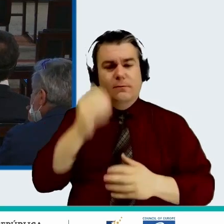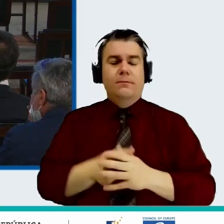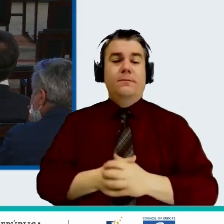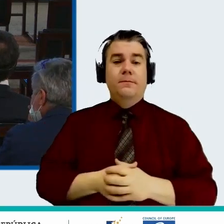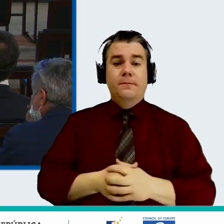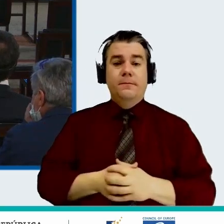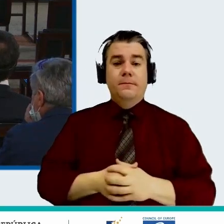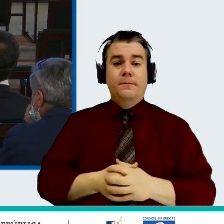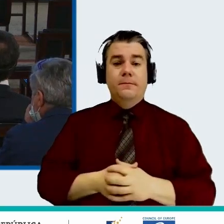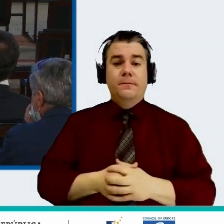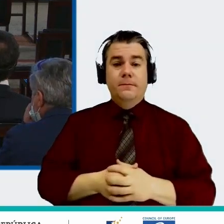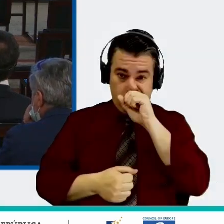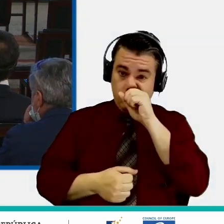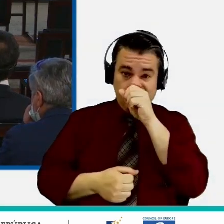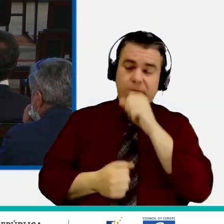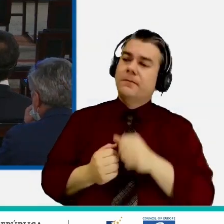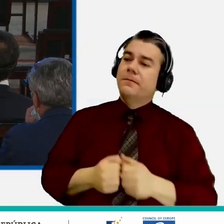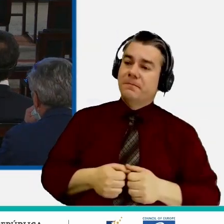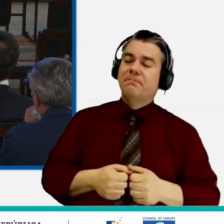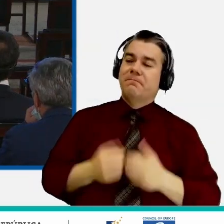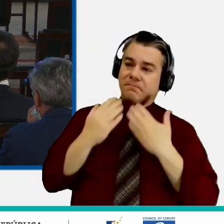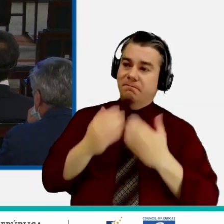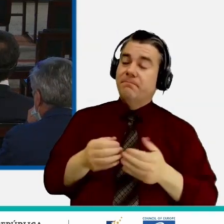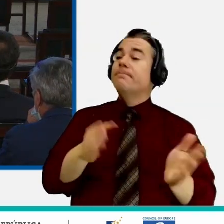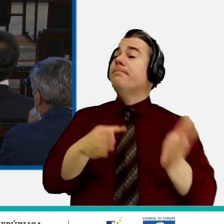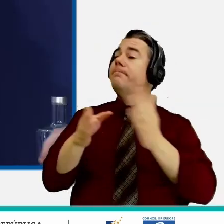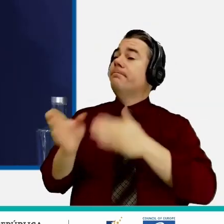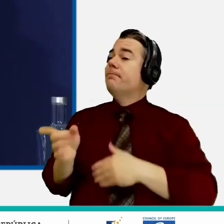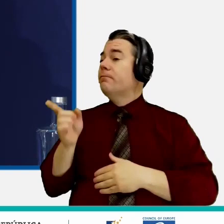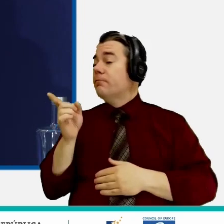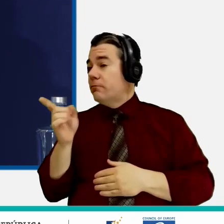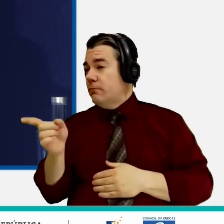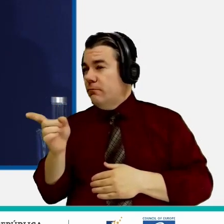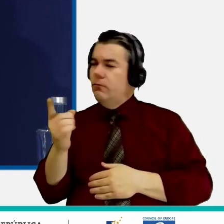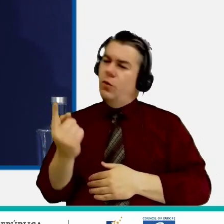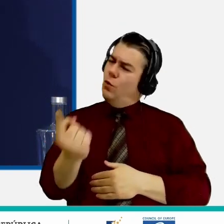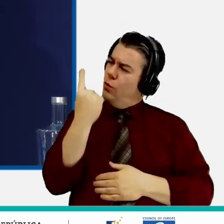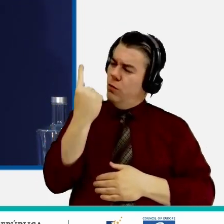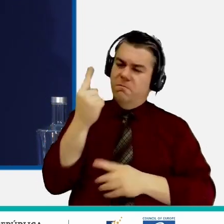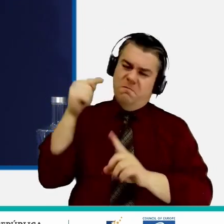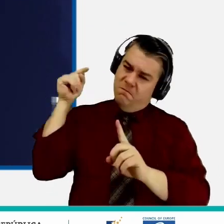doing next for the roadmap? One thing. The most effective.